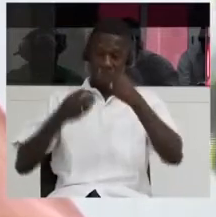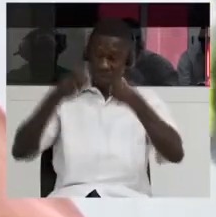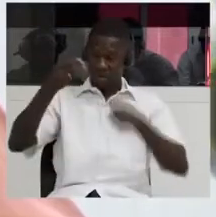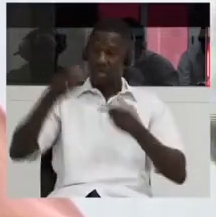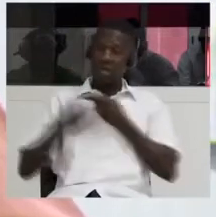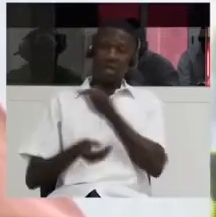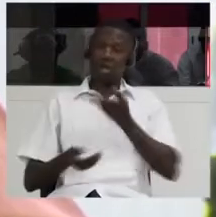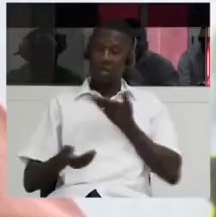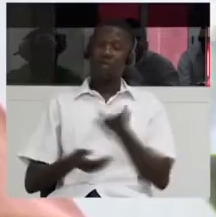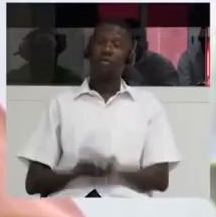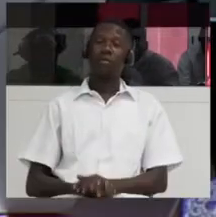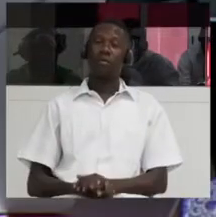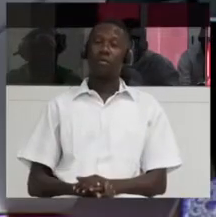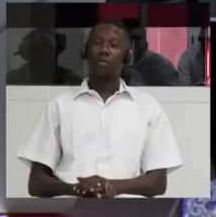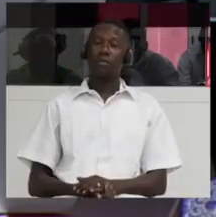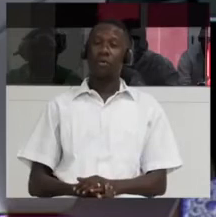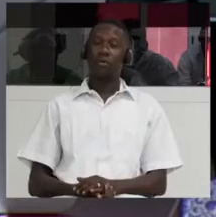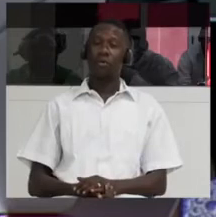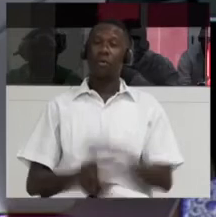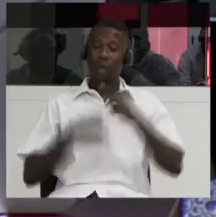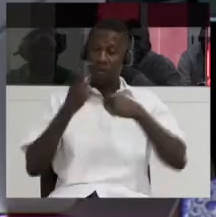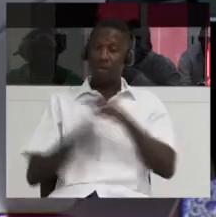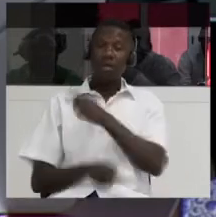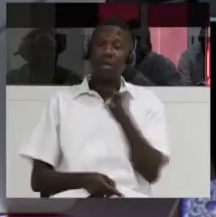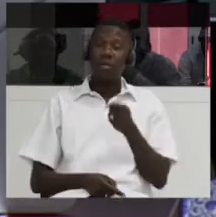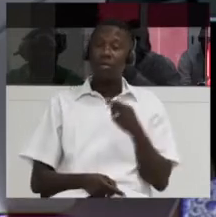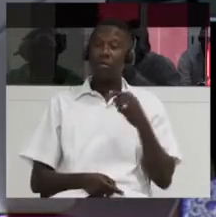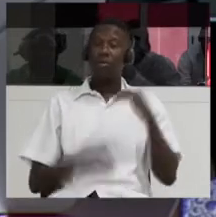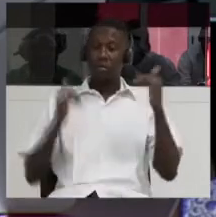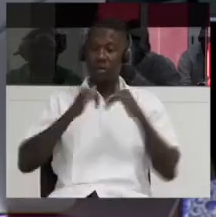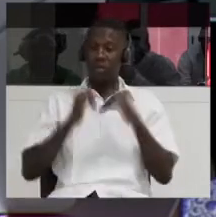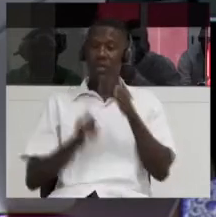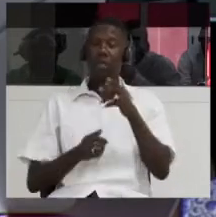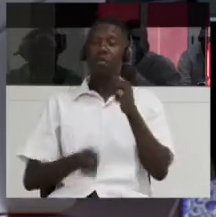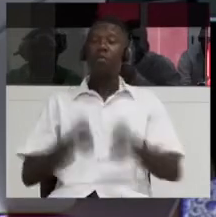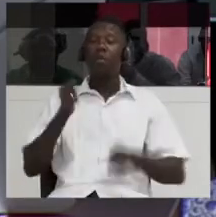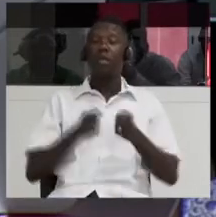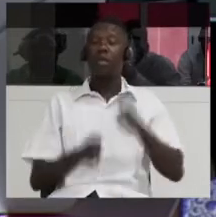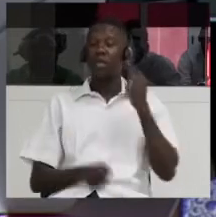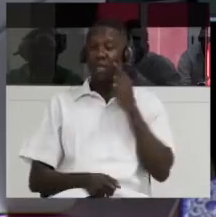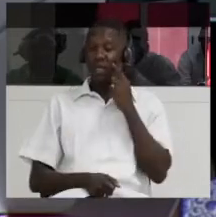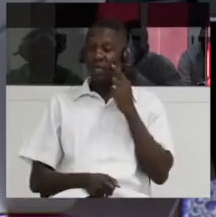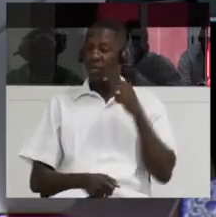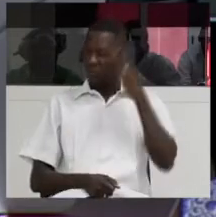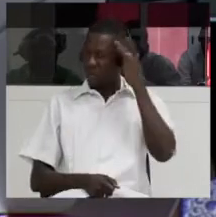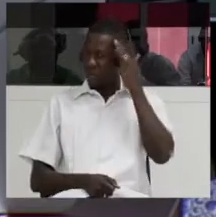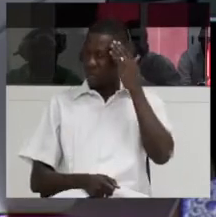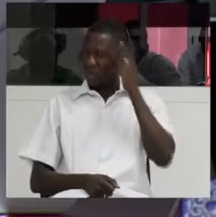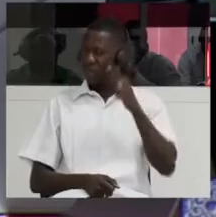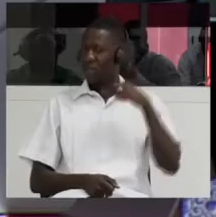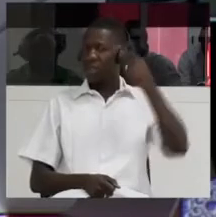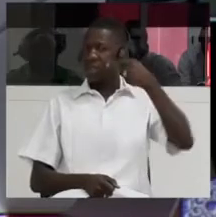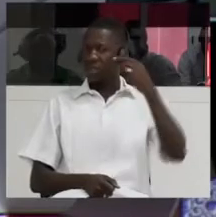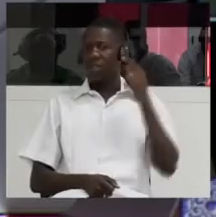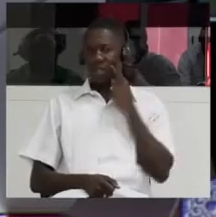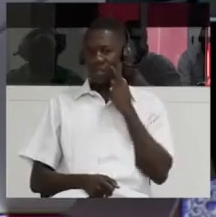after that meeting, that parade, you suspected that on the next day, some of you would be